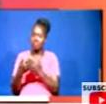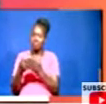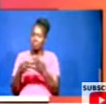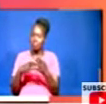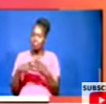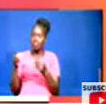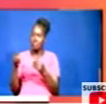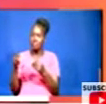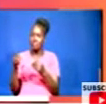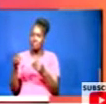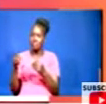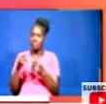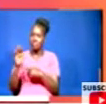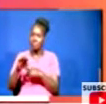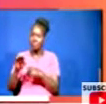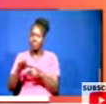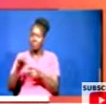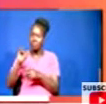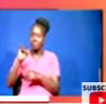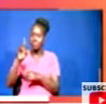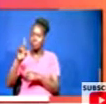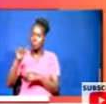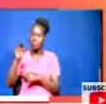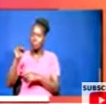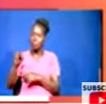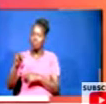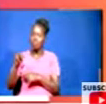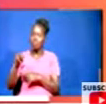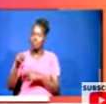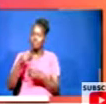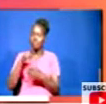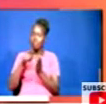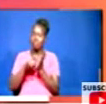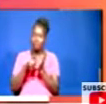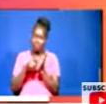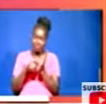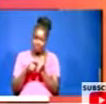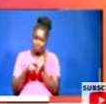place like Iran, you'll find them producing rice. Oh, Israel.